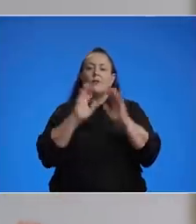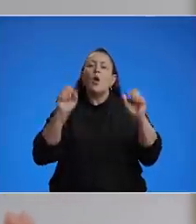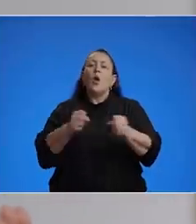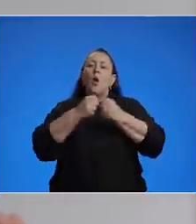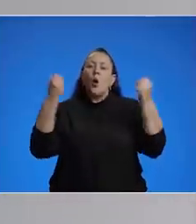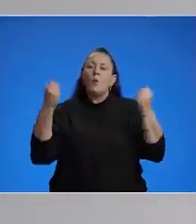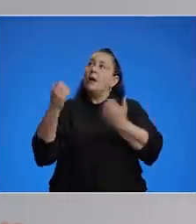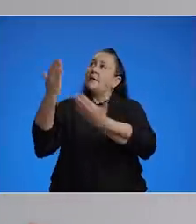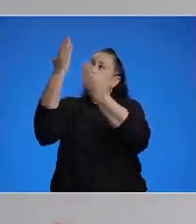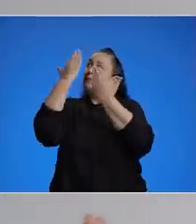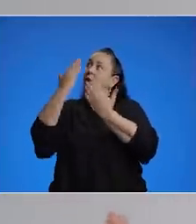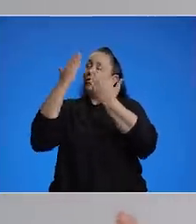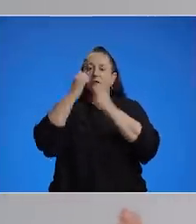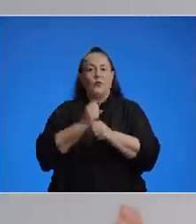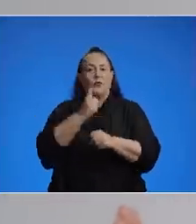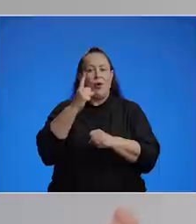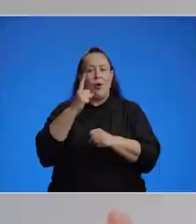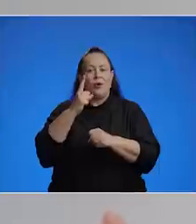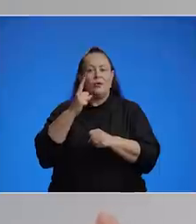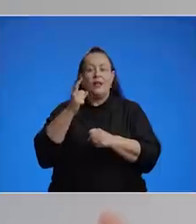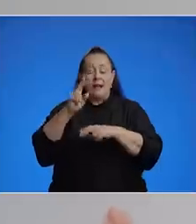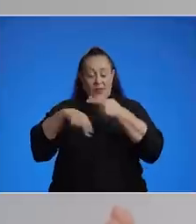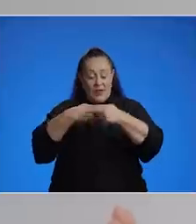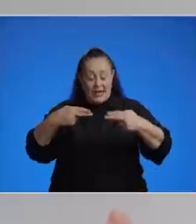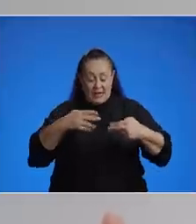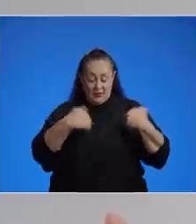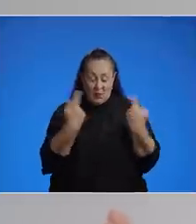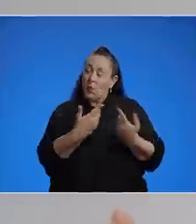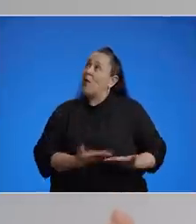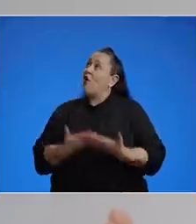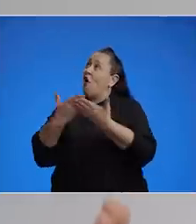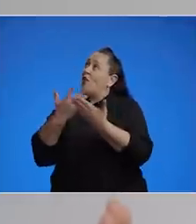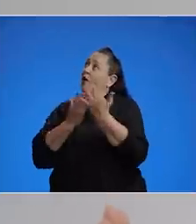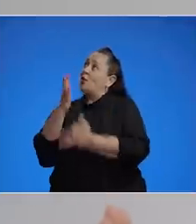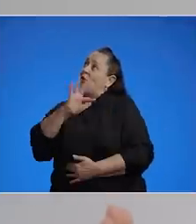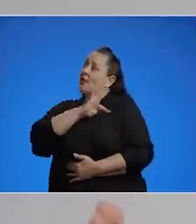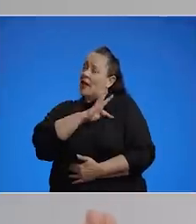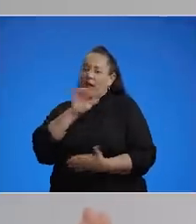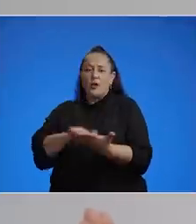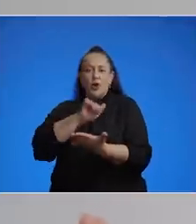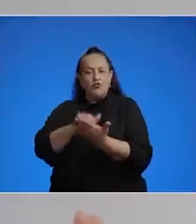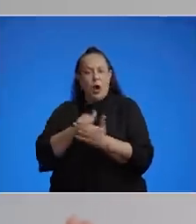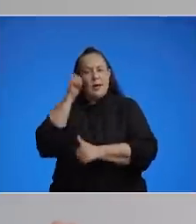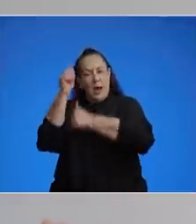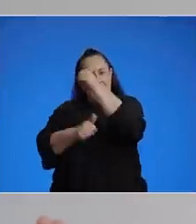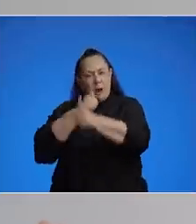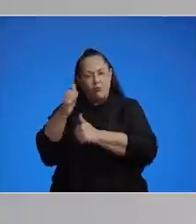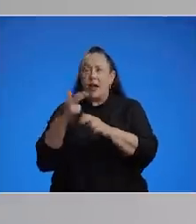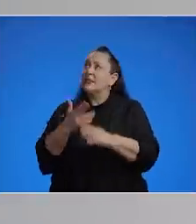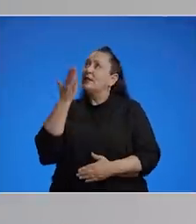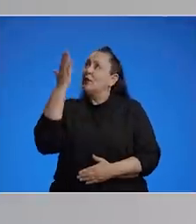Almighty and merciful God, by whose gift your faithful offer you right and praiseworthy service,